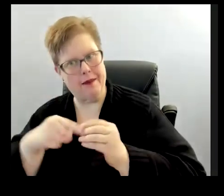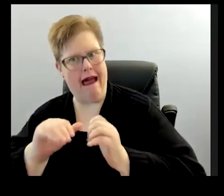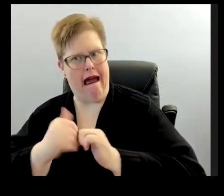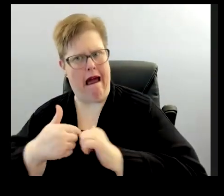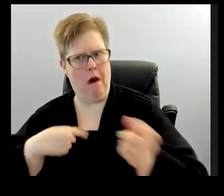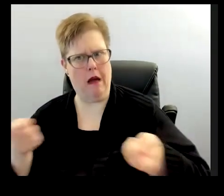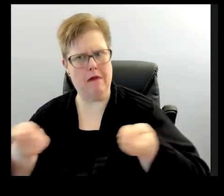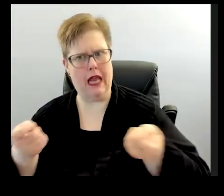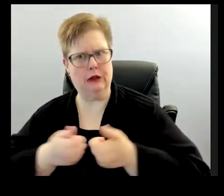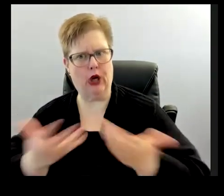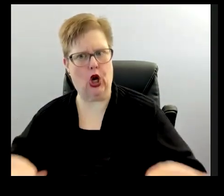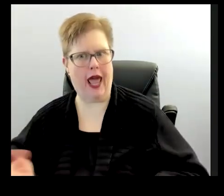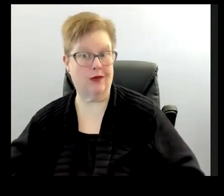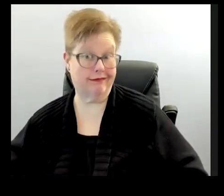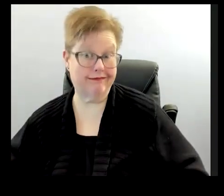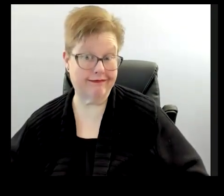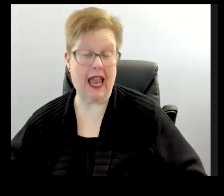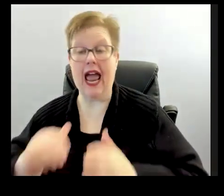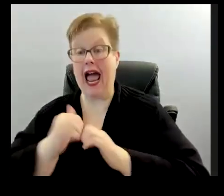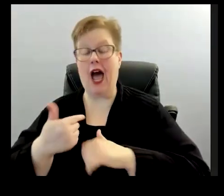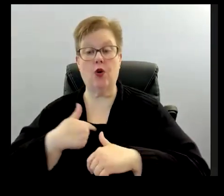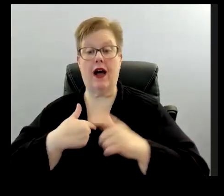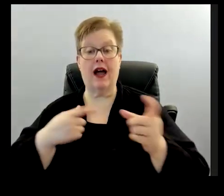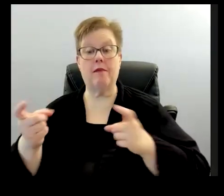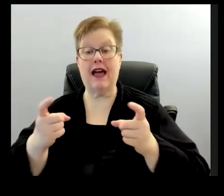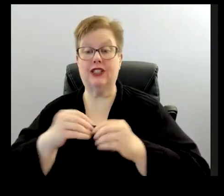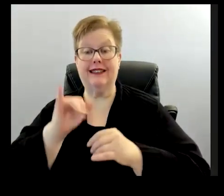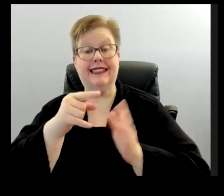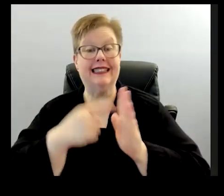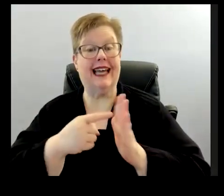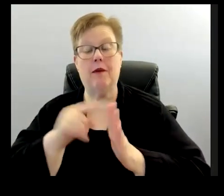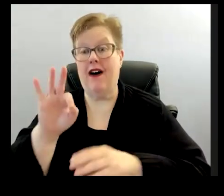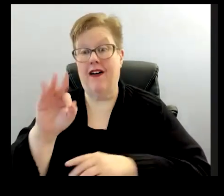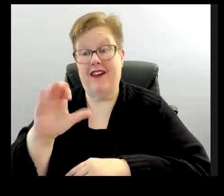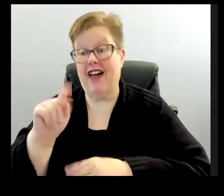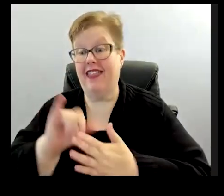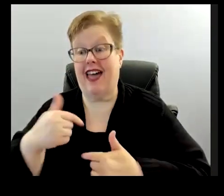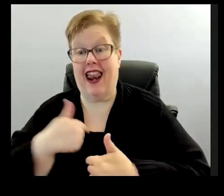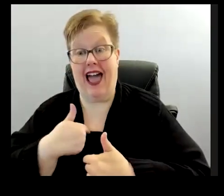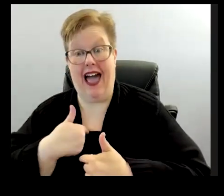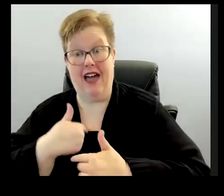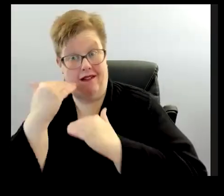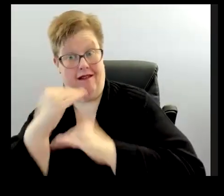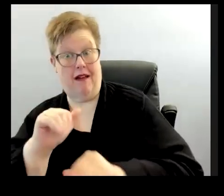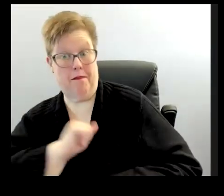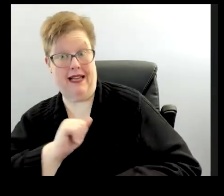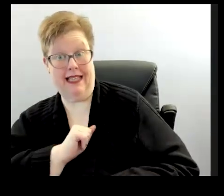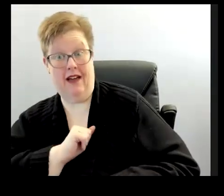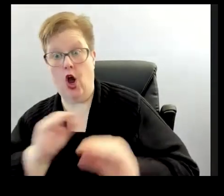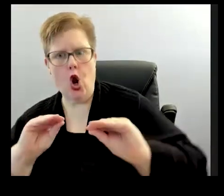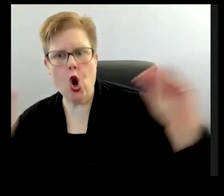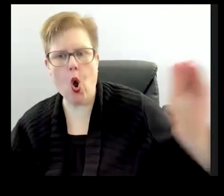I manage burnout? How will I manage, like in this example, the fact that I have allotted myself no